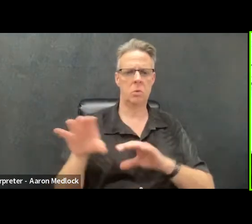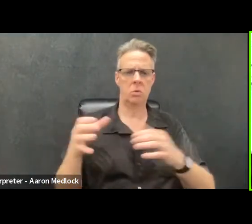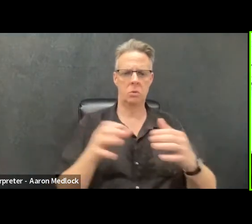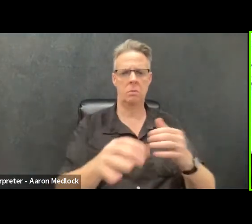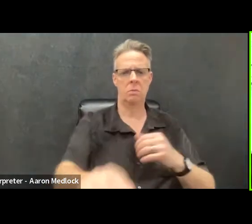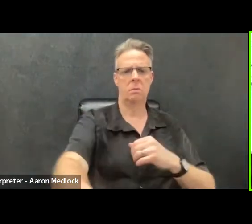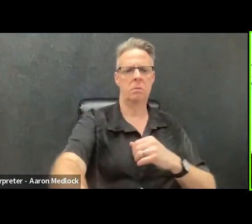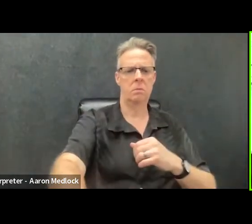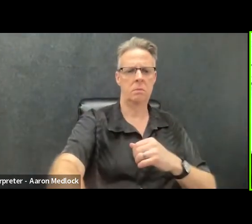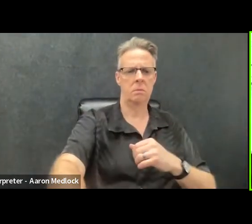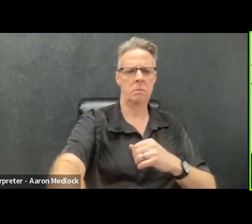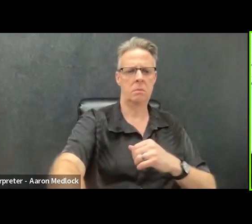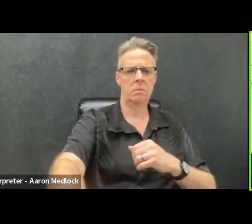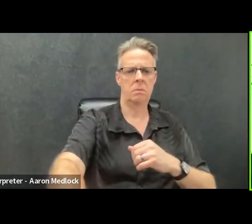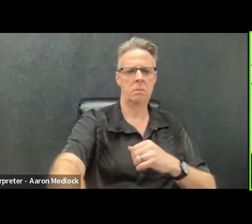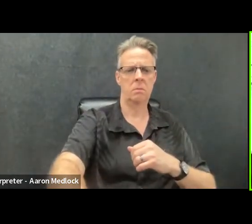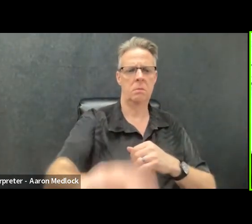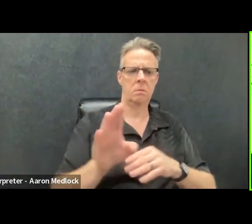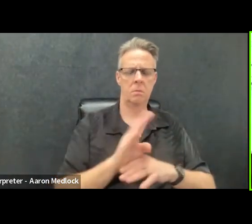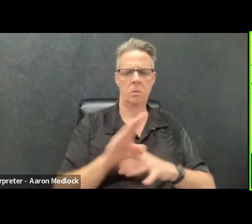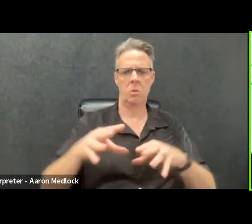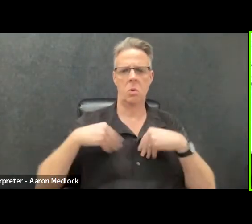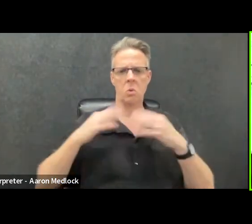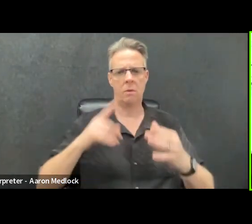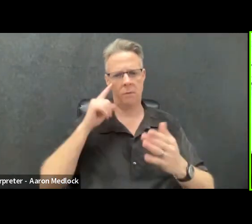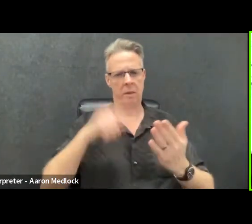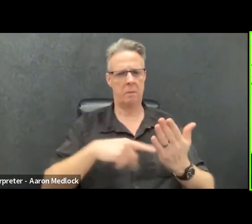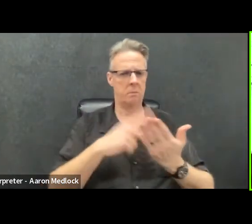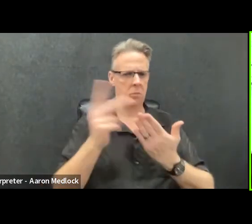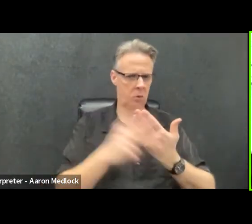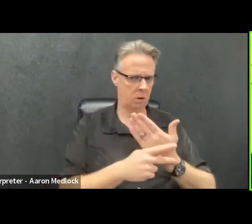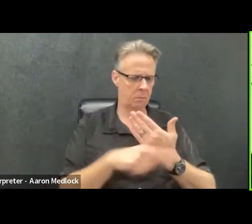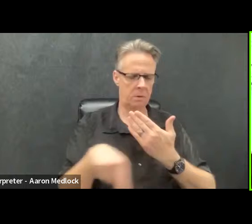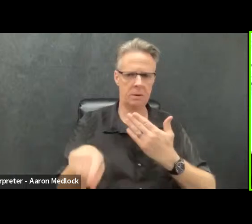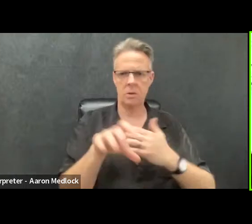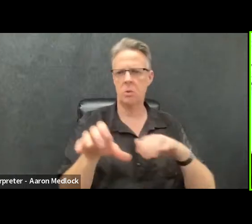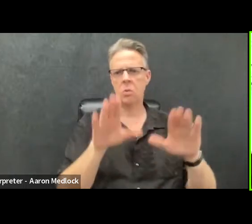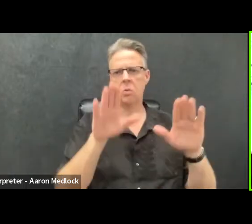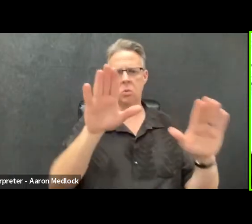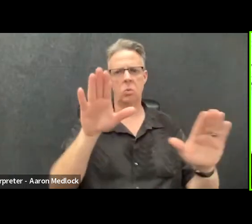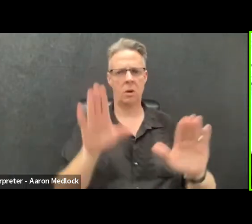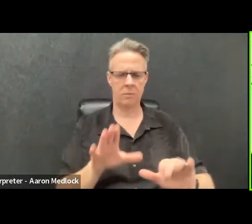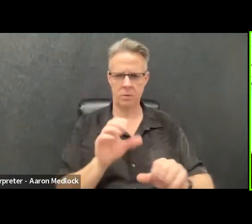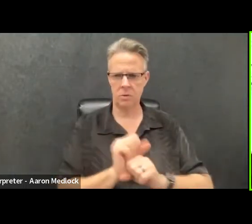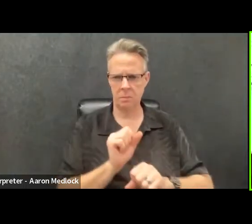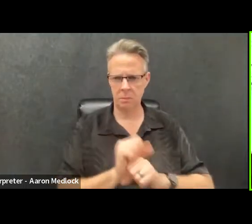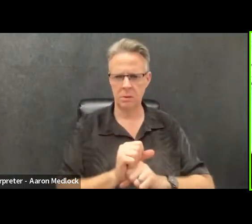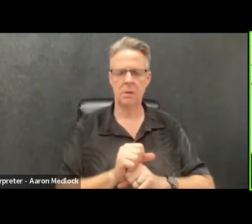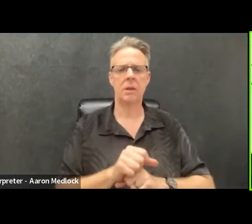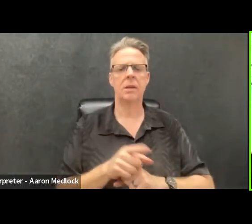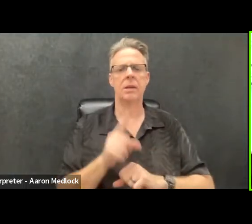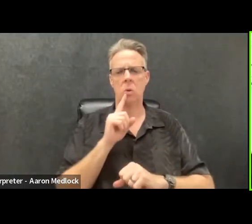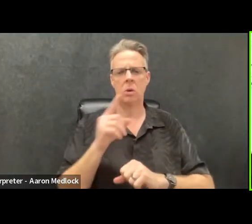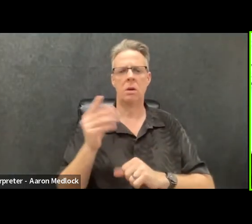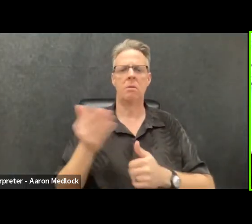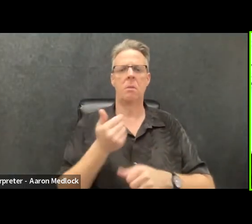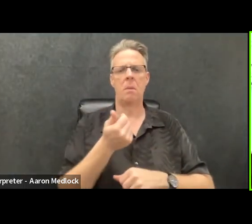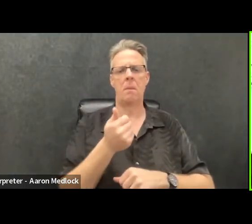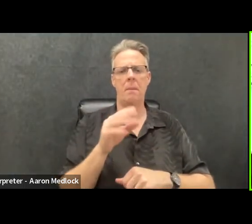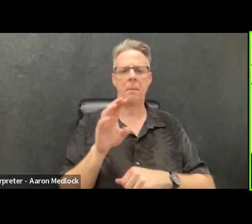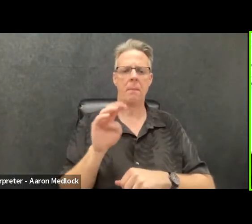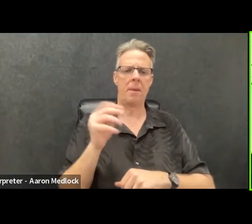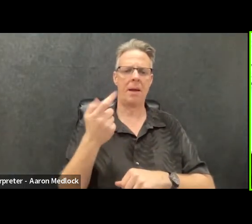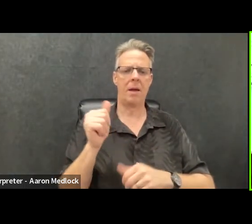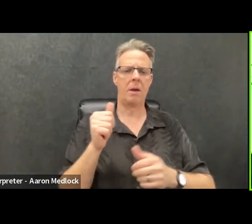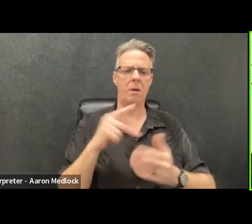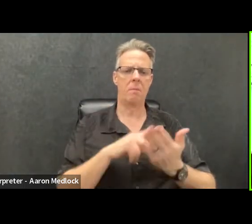owners about this program, and they did a fantastic thing where they brought in some mega project managers from